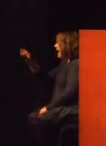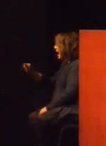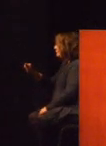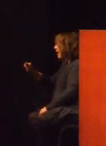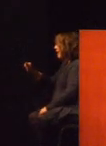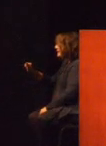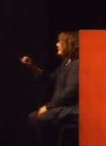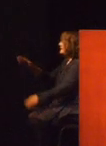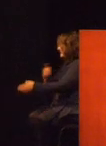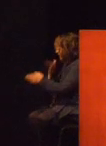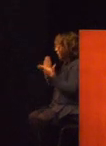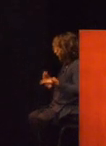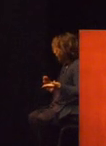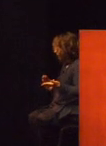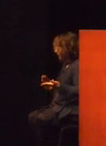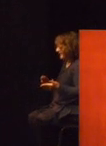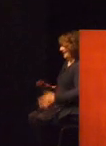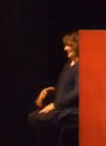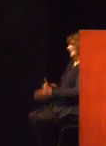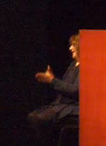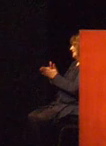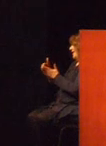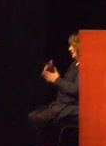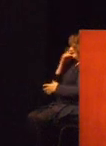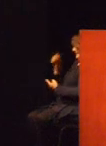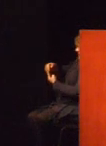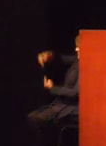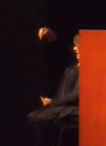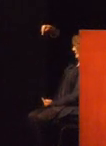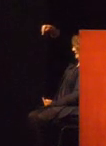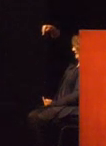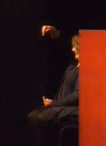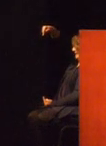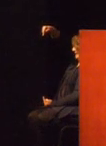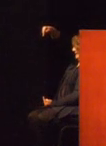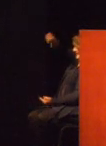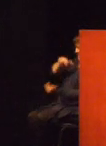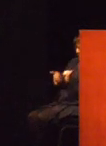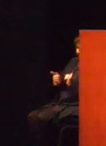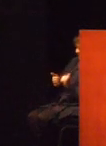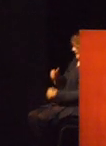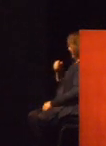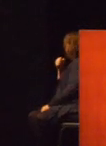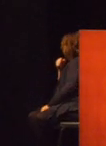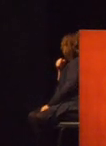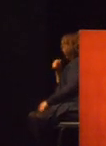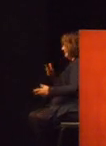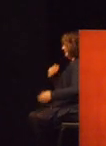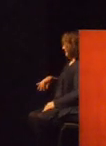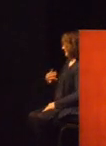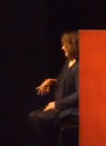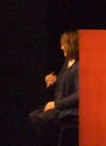which is often seen as the polar opposite of being an athlete. But to hold